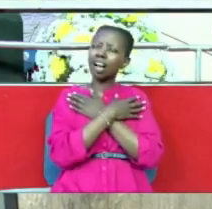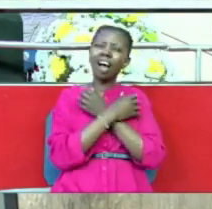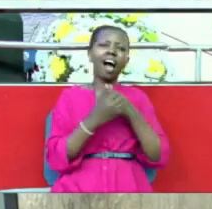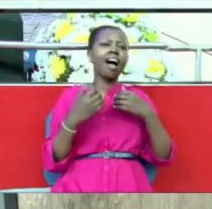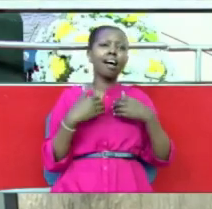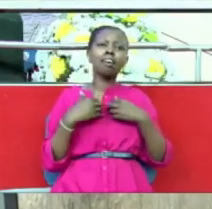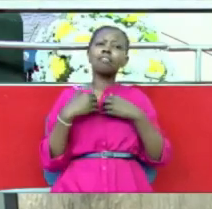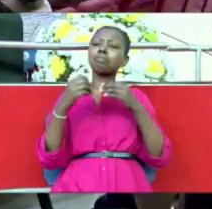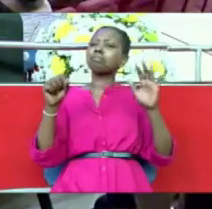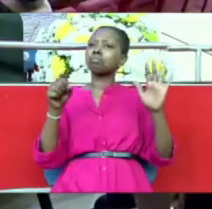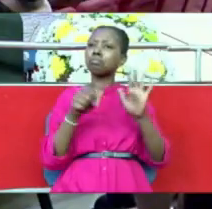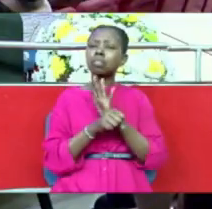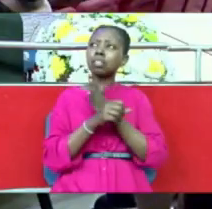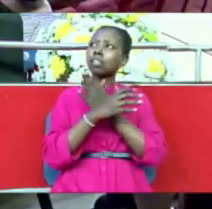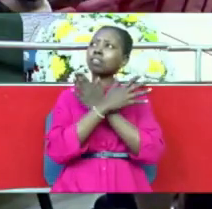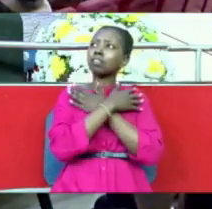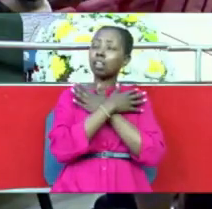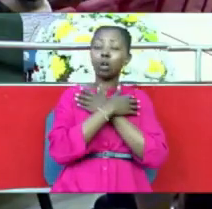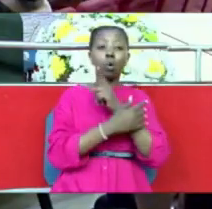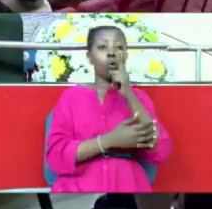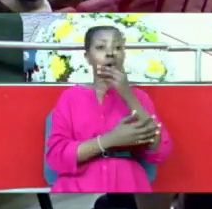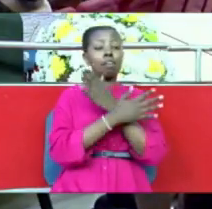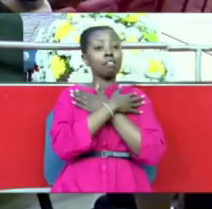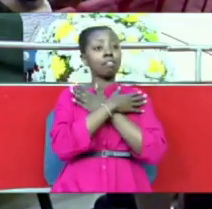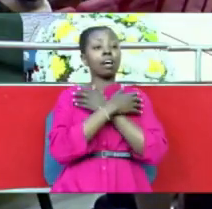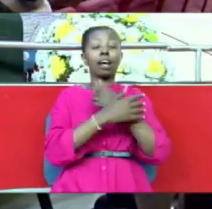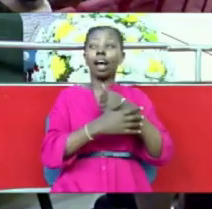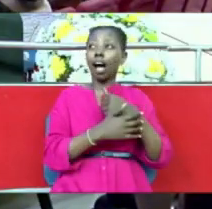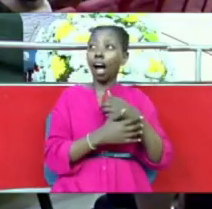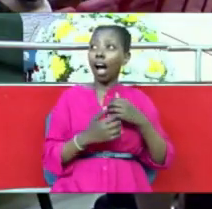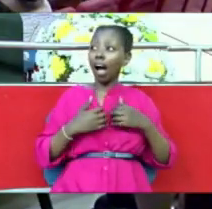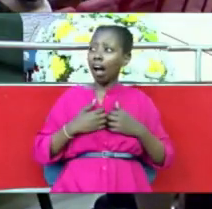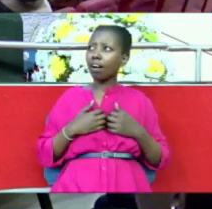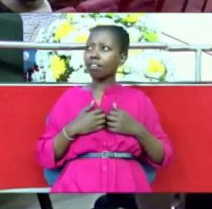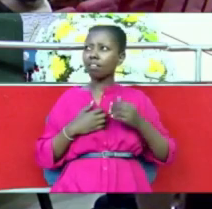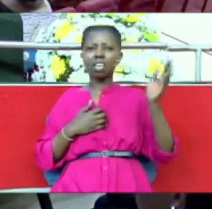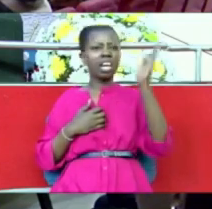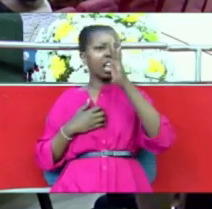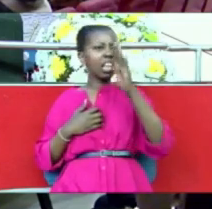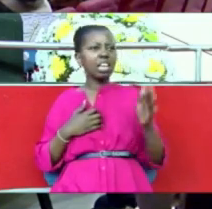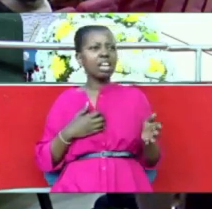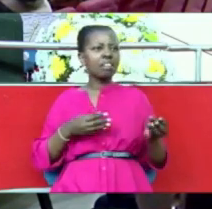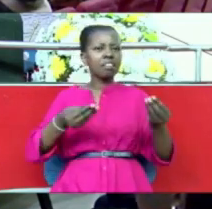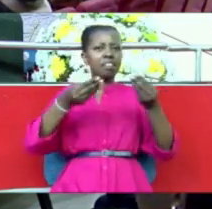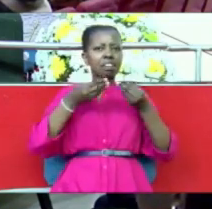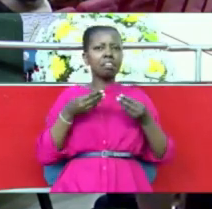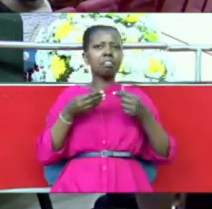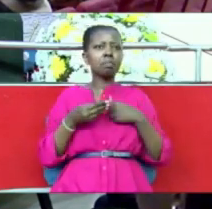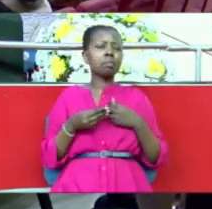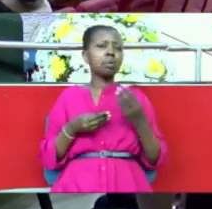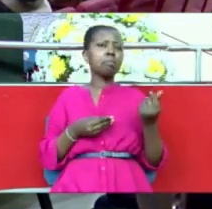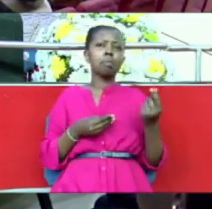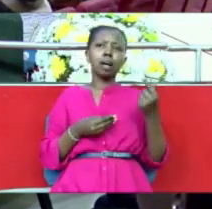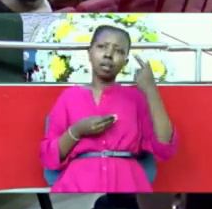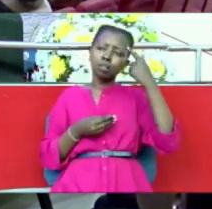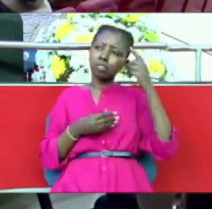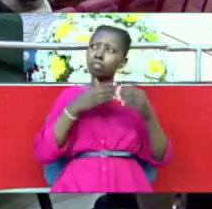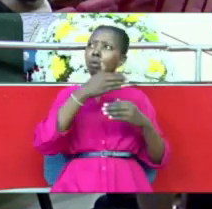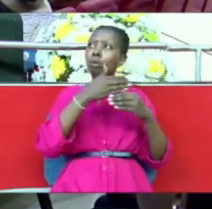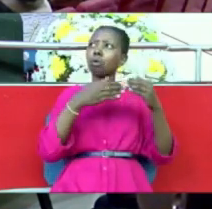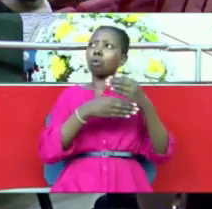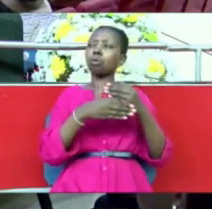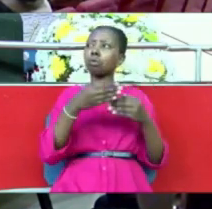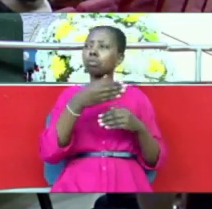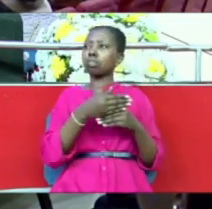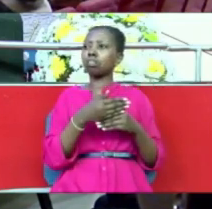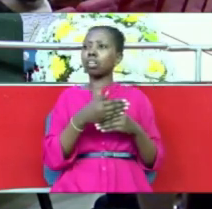nina marafiki wengi pale. But one friend I have, lakini rafiki moja, has never given me money for this project. Any project. Kwa sababu ya mradi na nimekuwa na